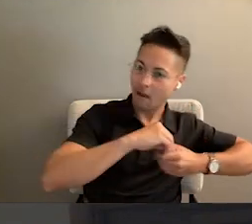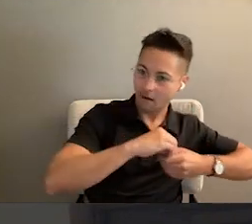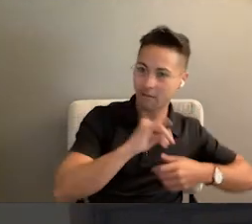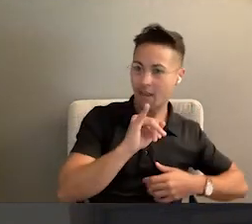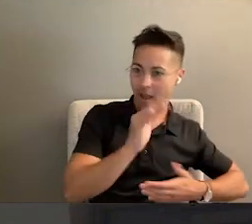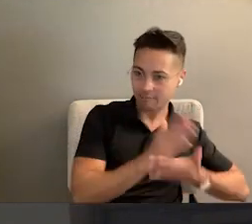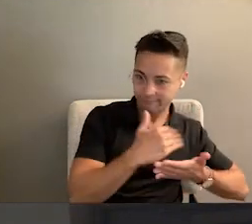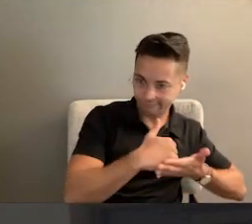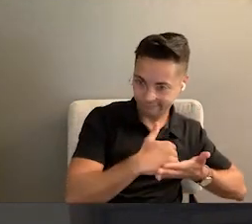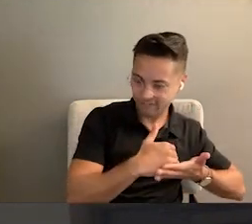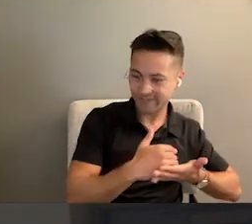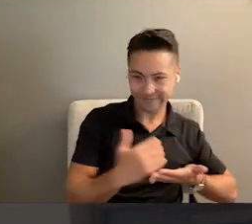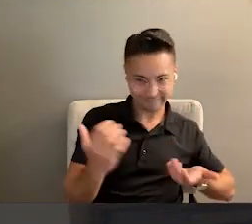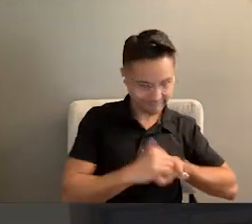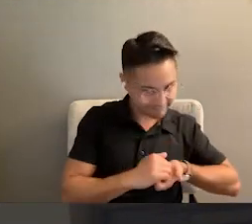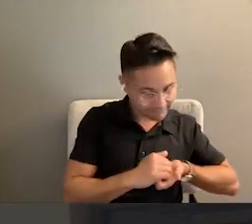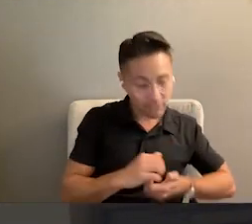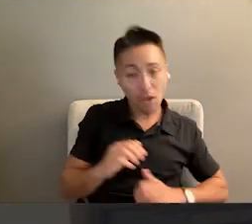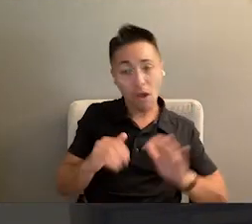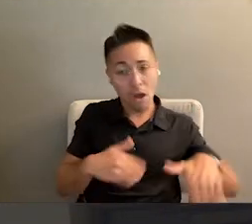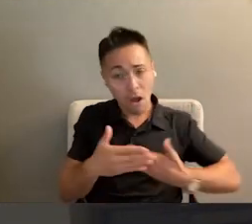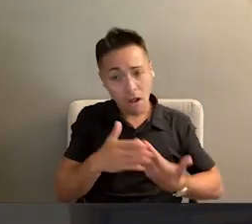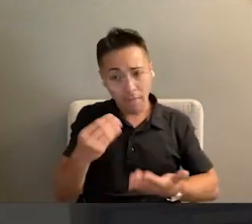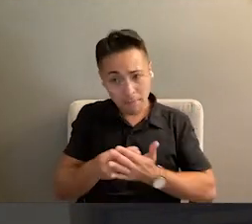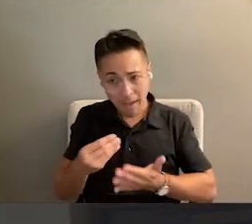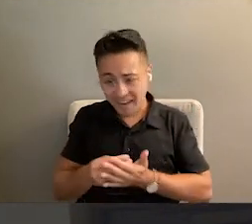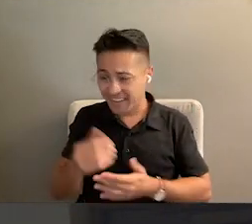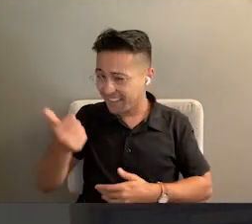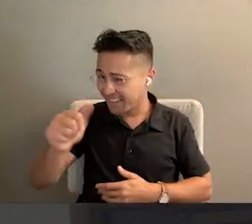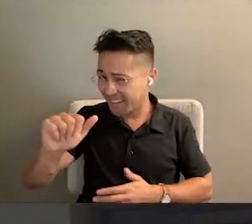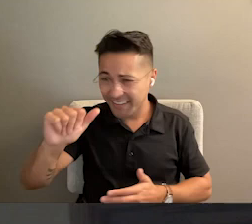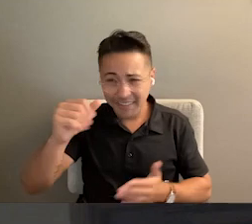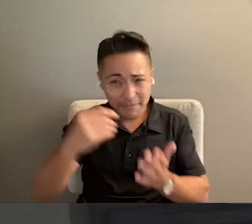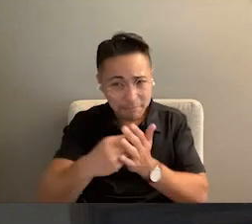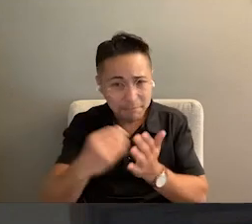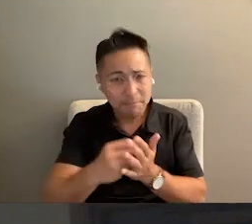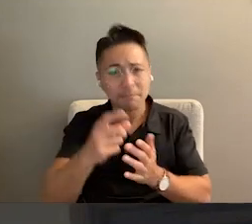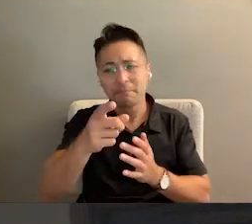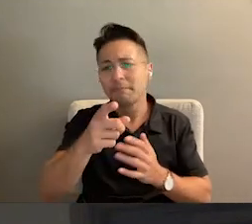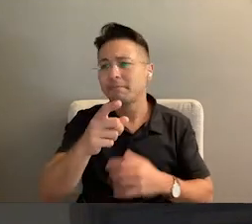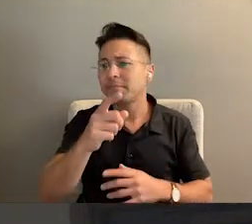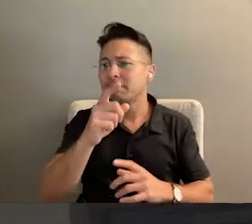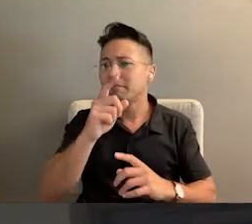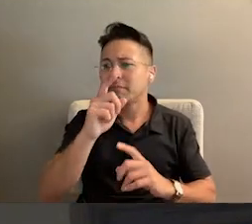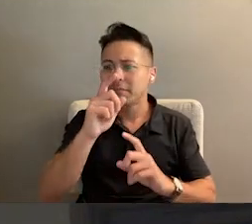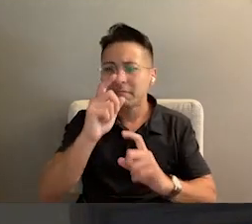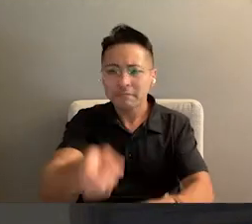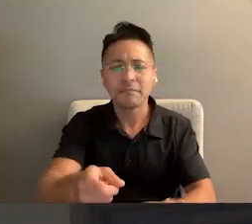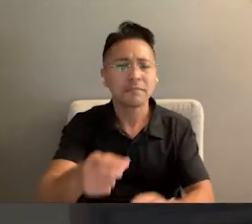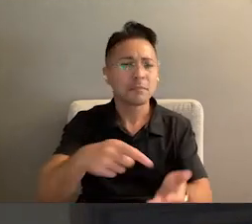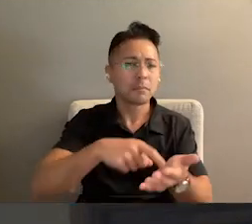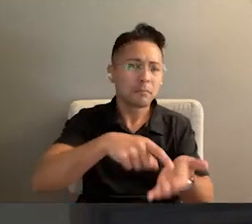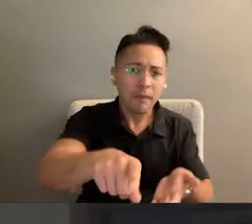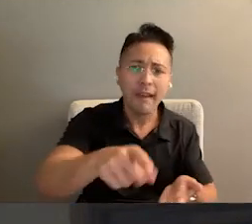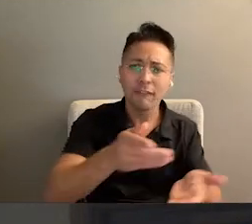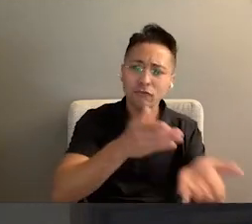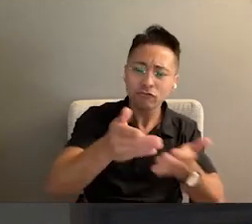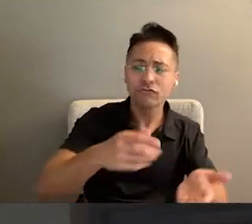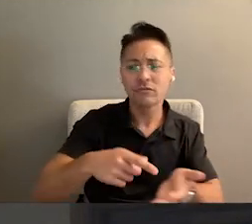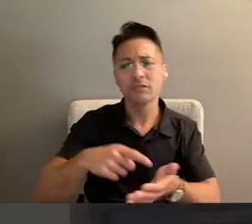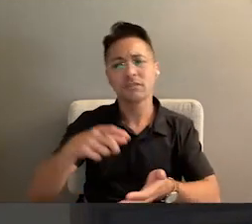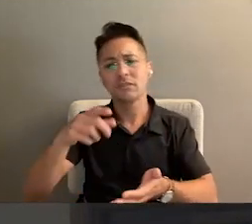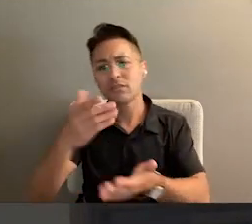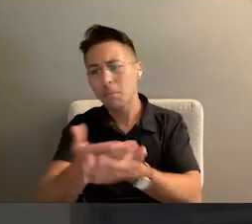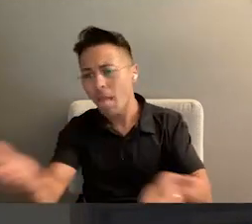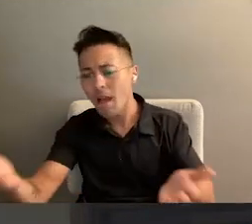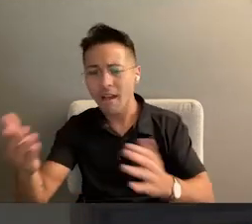said, CDC Plus is a part of the iBudget waiver. All of the money for CDC Plus, any money you're gonna have